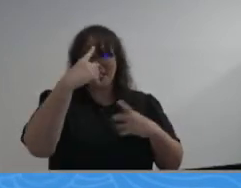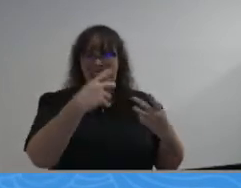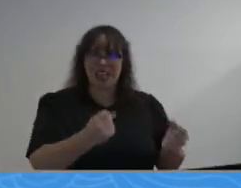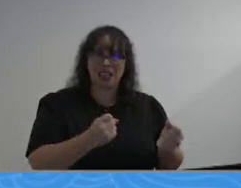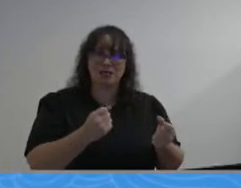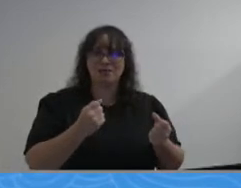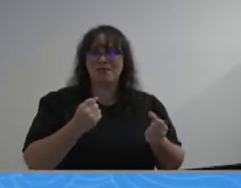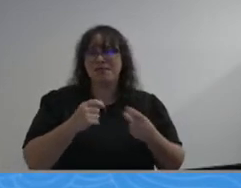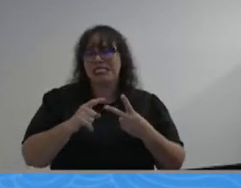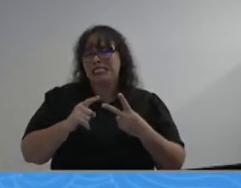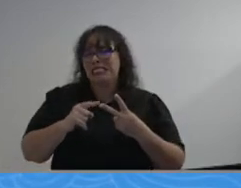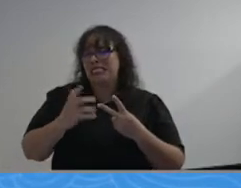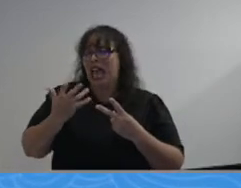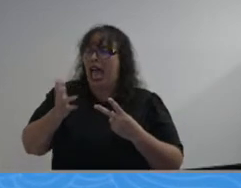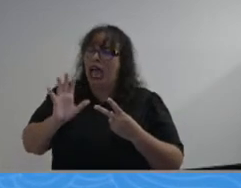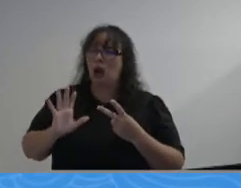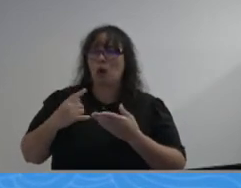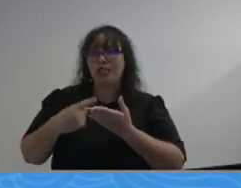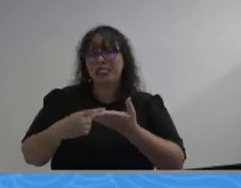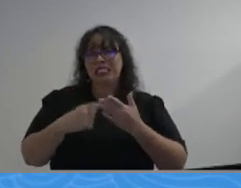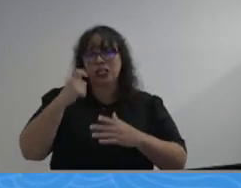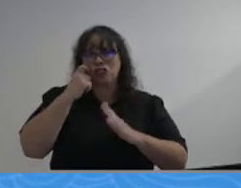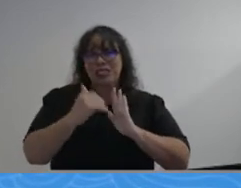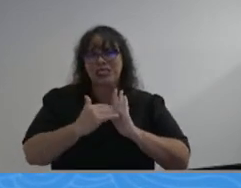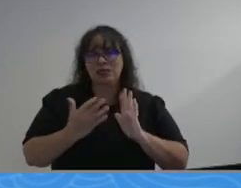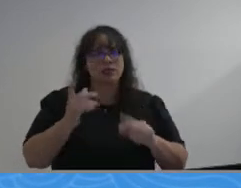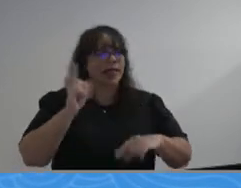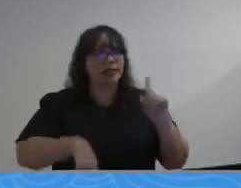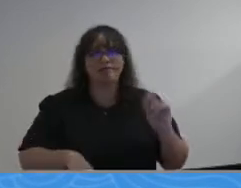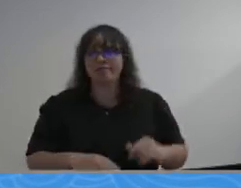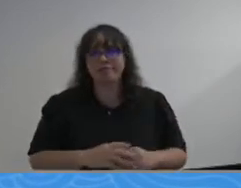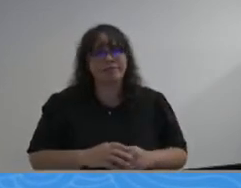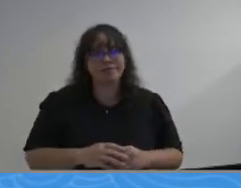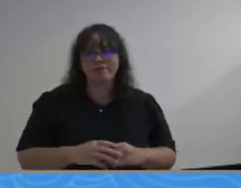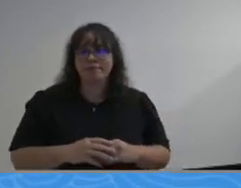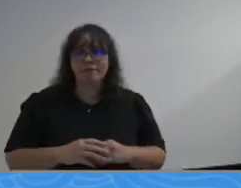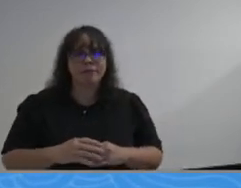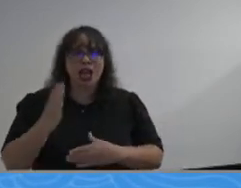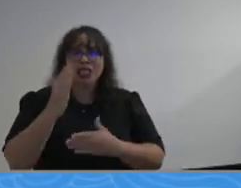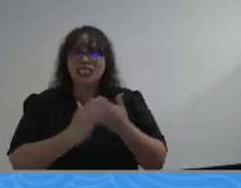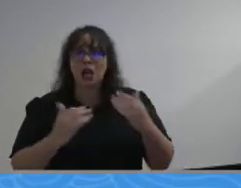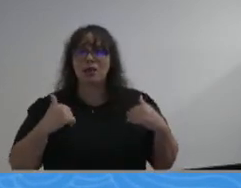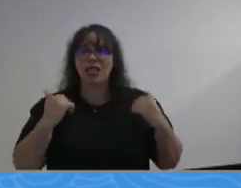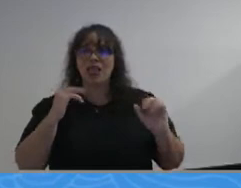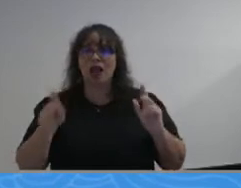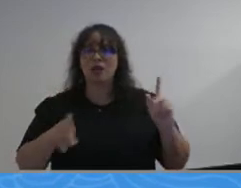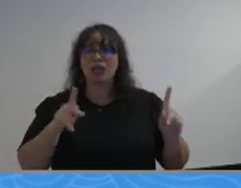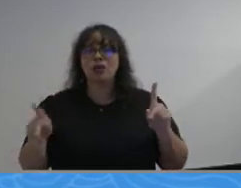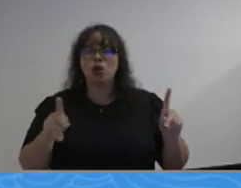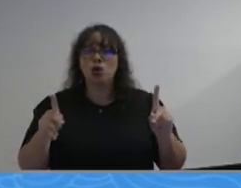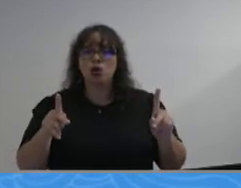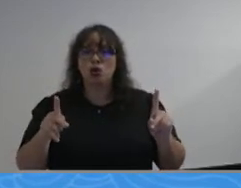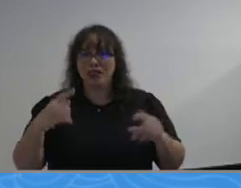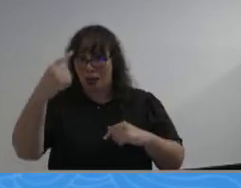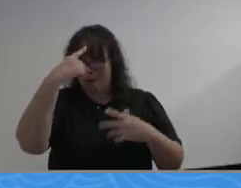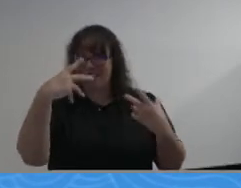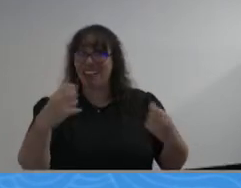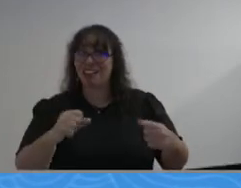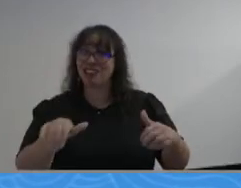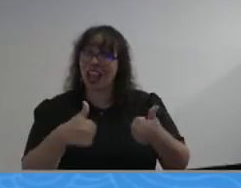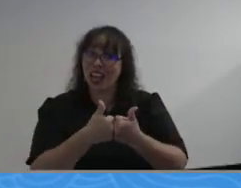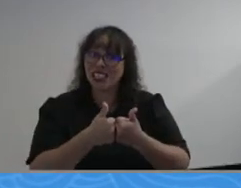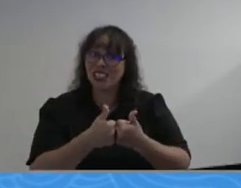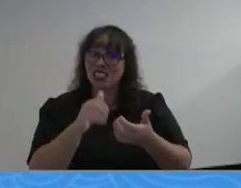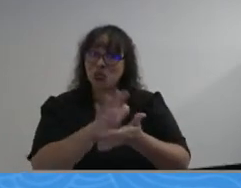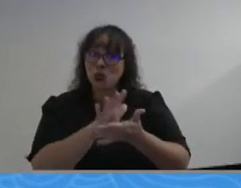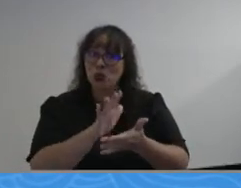what? I don't want to talk about racism. Can't do that, folks. Can't do it. Because for some of our young people, the kinds of mental health challenges that they face